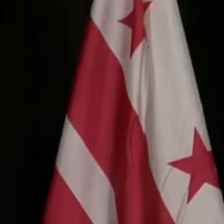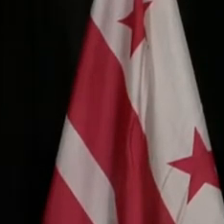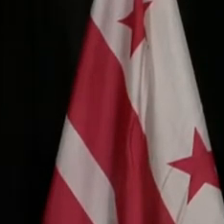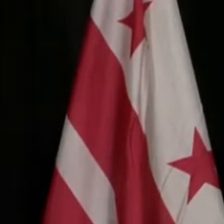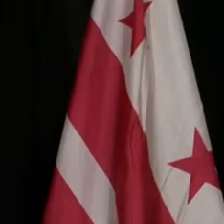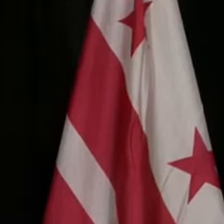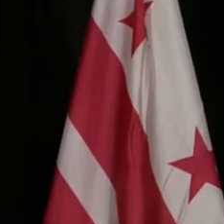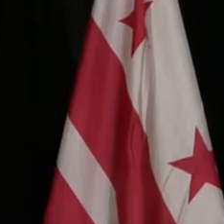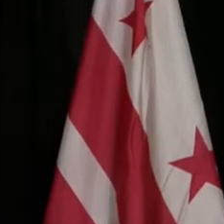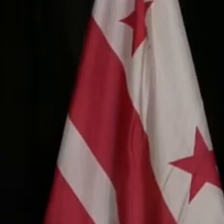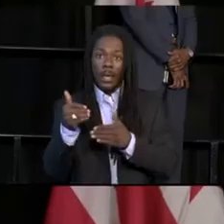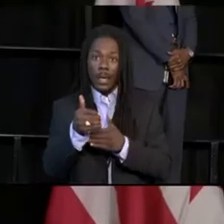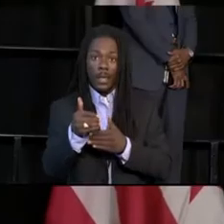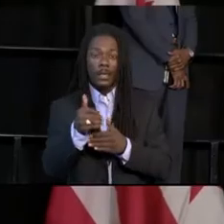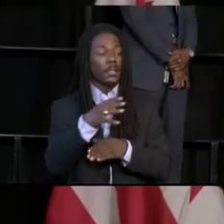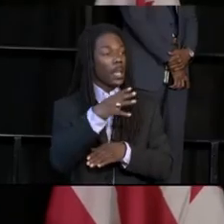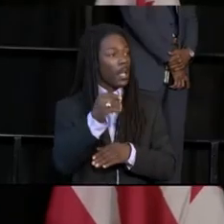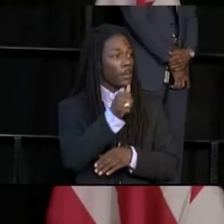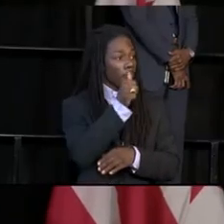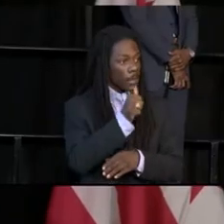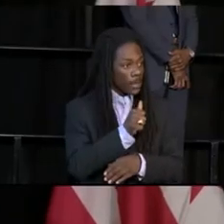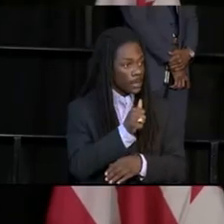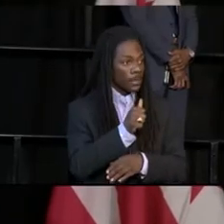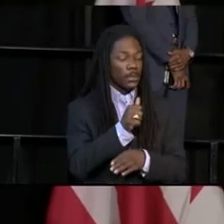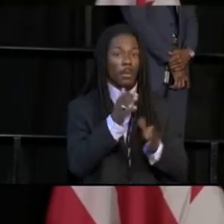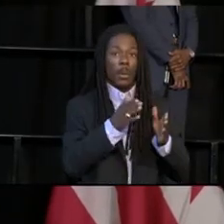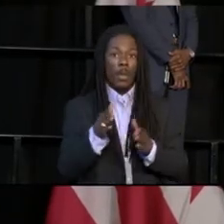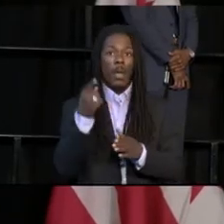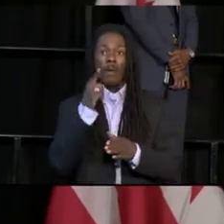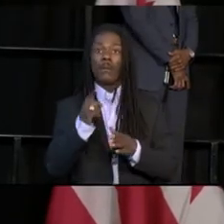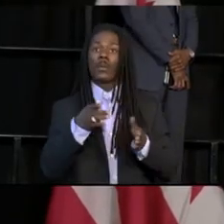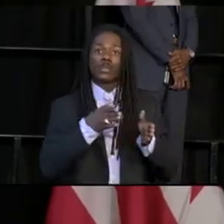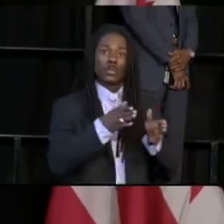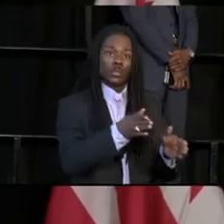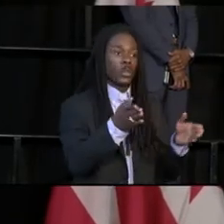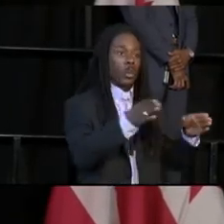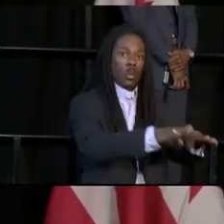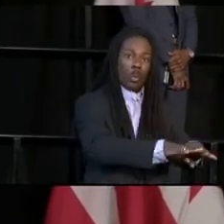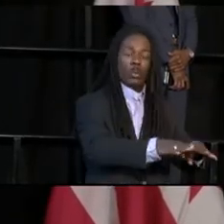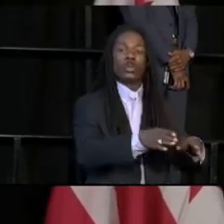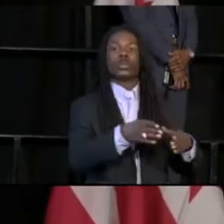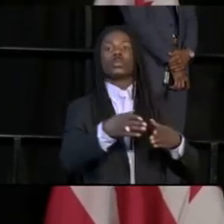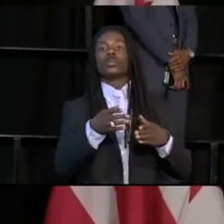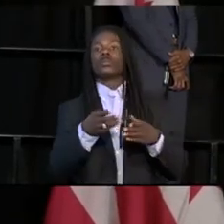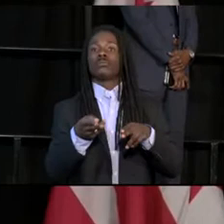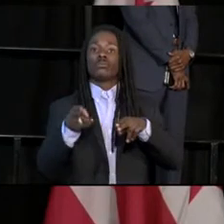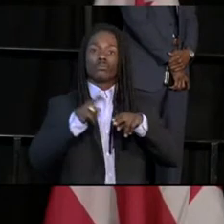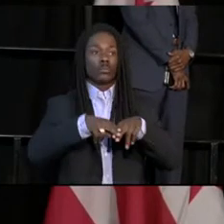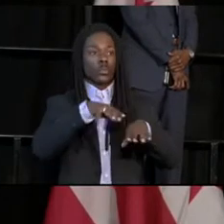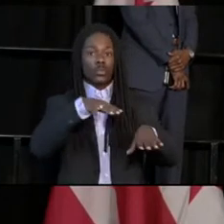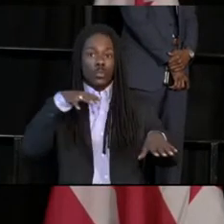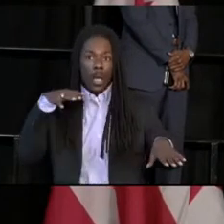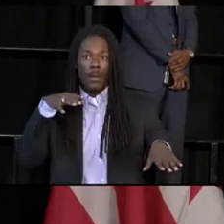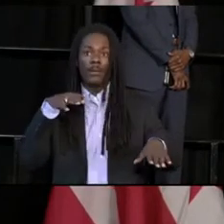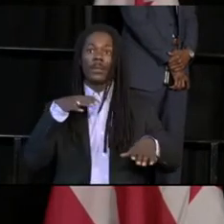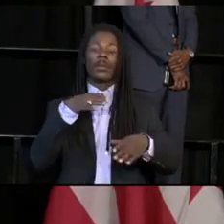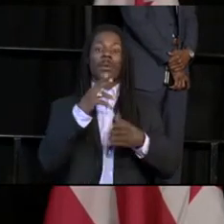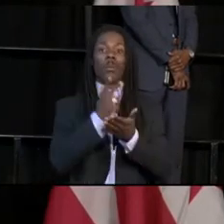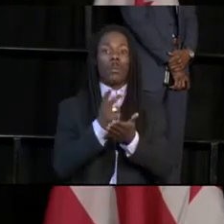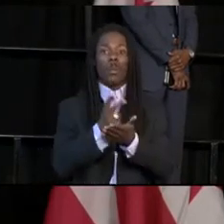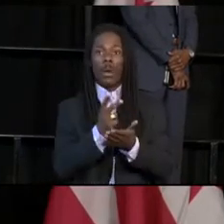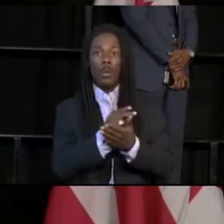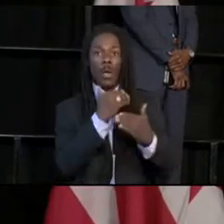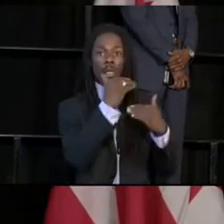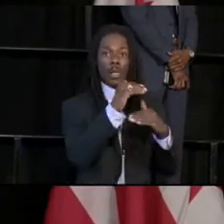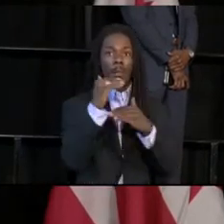plan ahead and be patient, be prepared for road closures, increased traffic and parking restrictions.